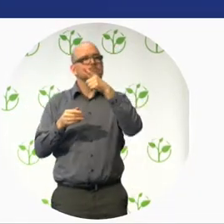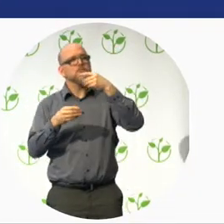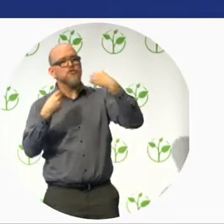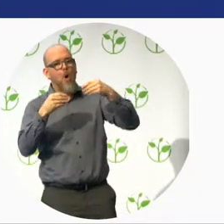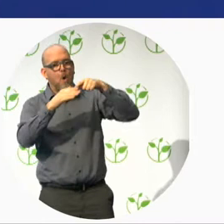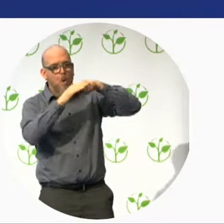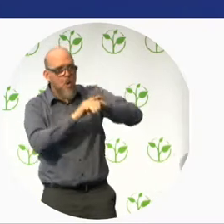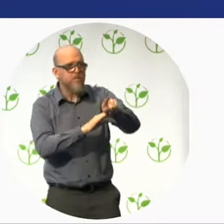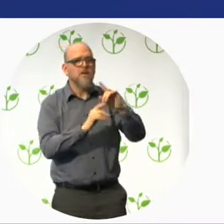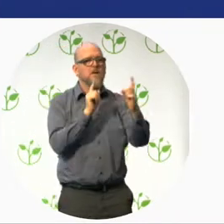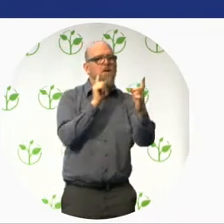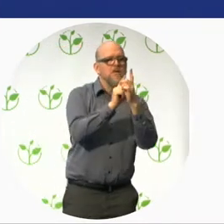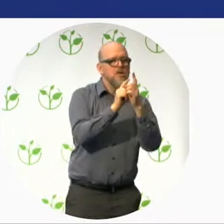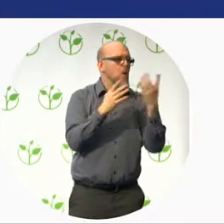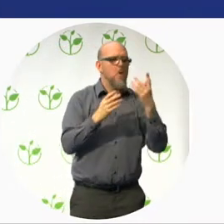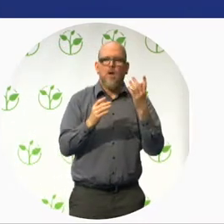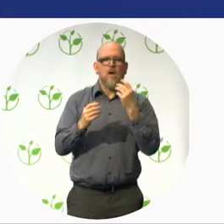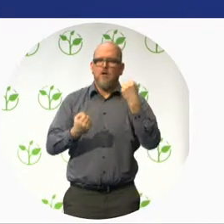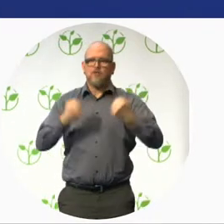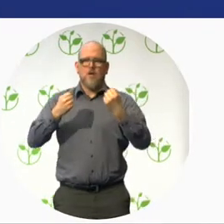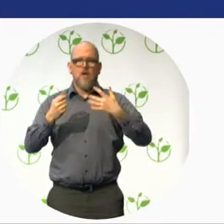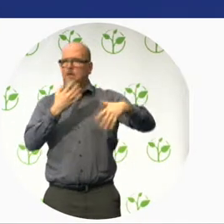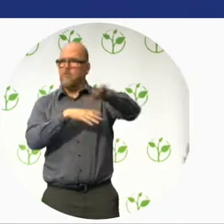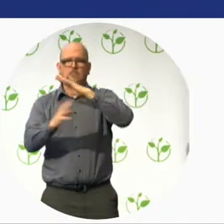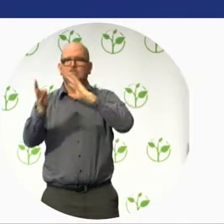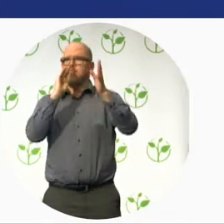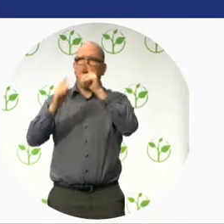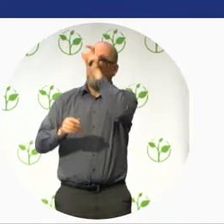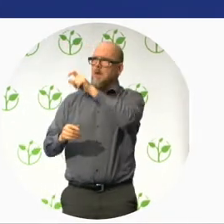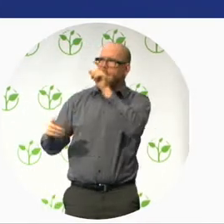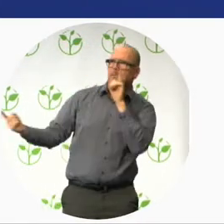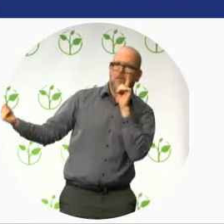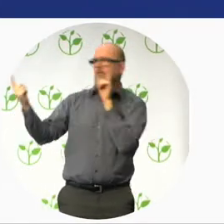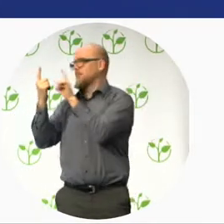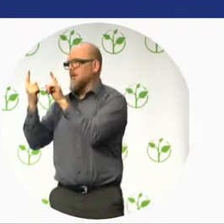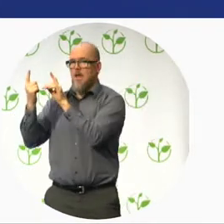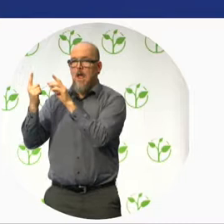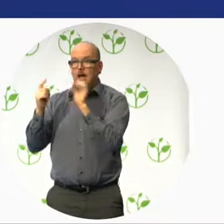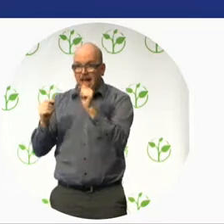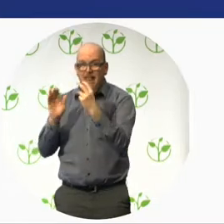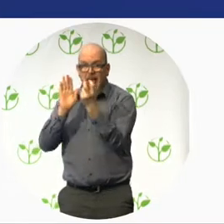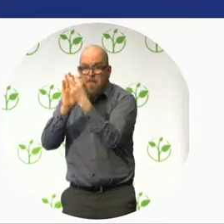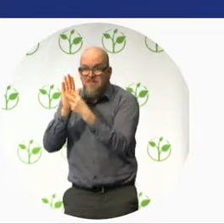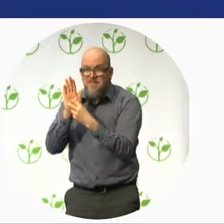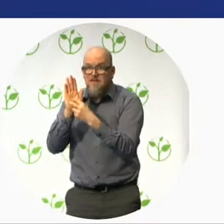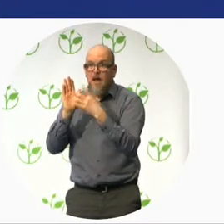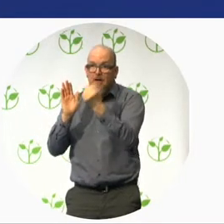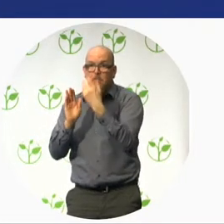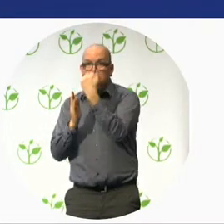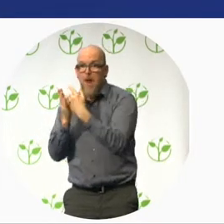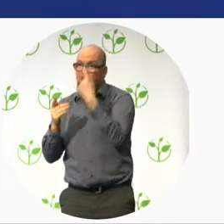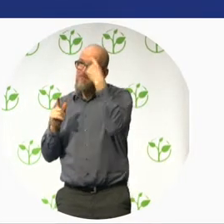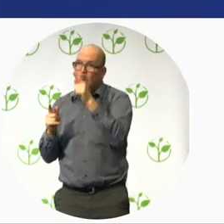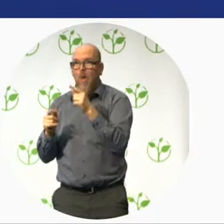year, when our that stage of development is complete, then we will be able to use it in other areas. Right now, it's specifically meant for entertainment.